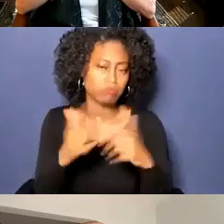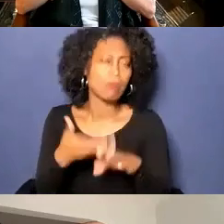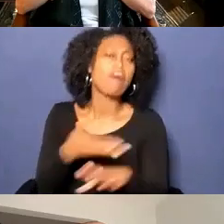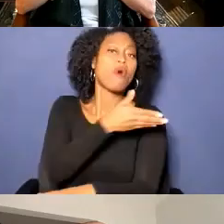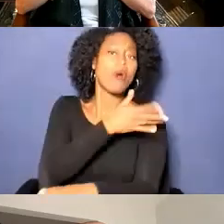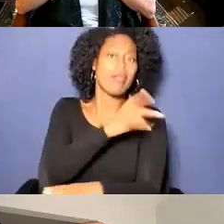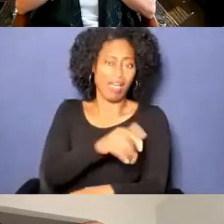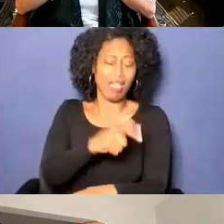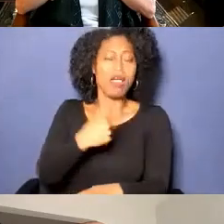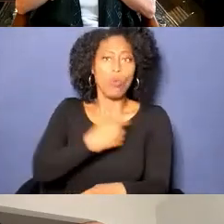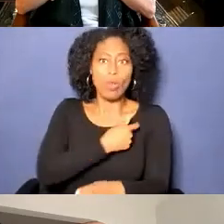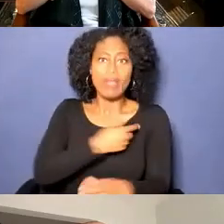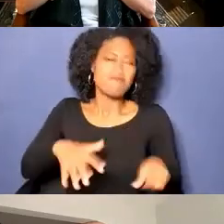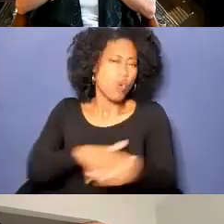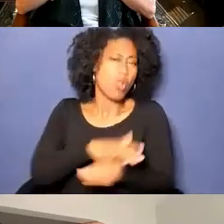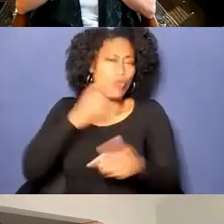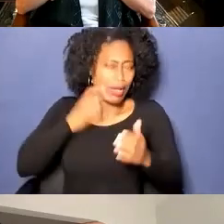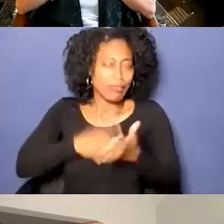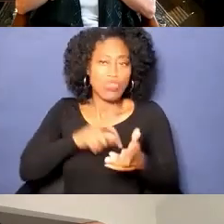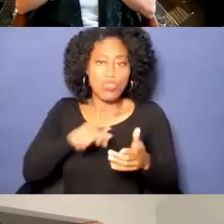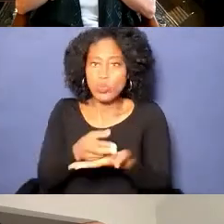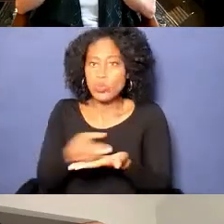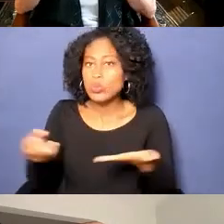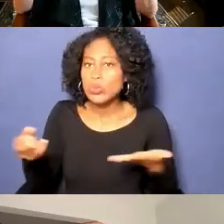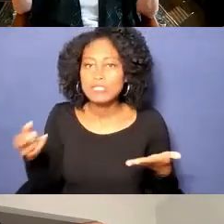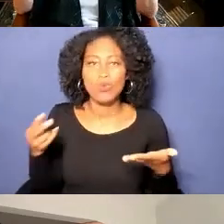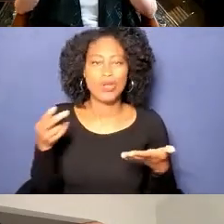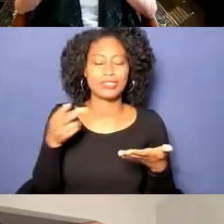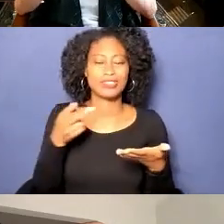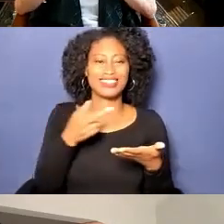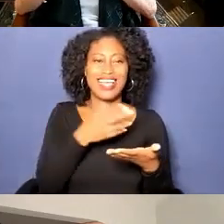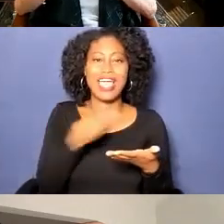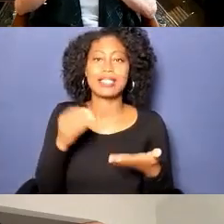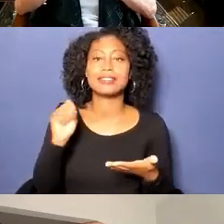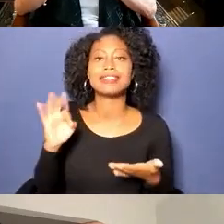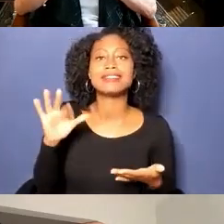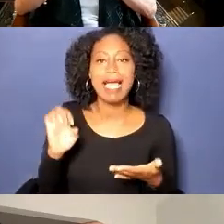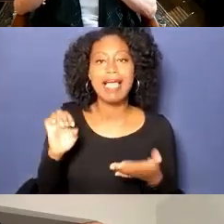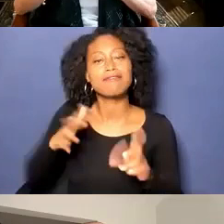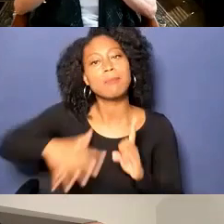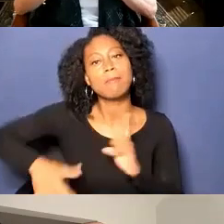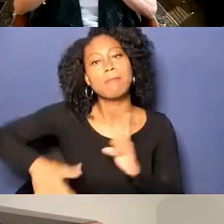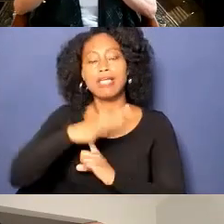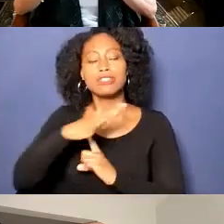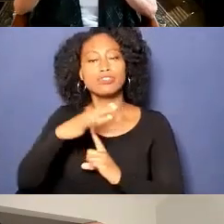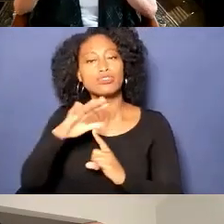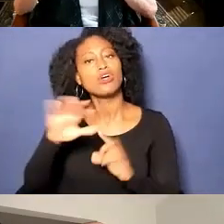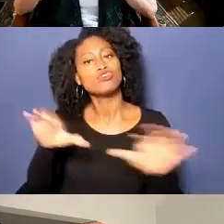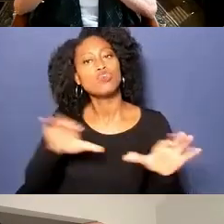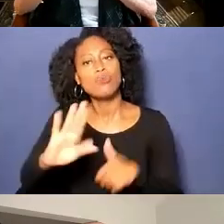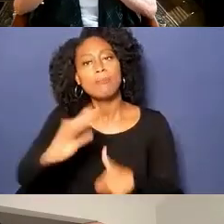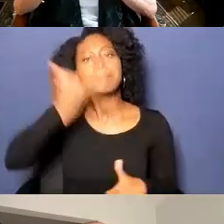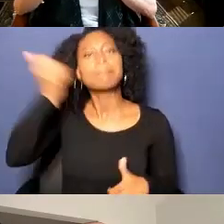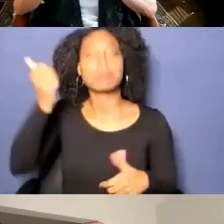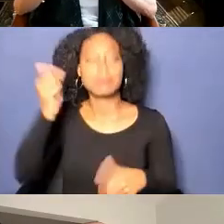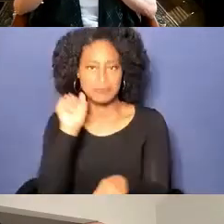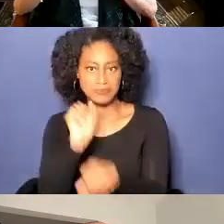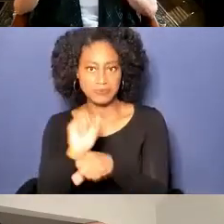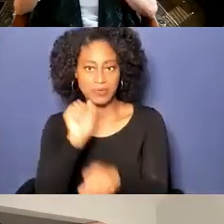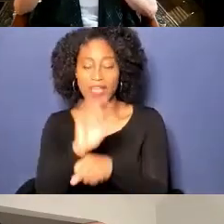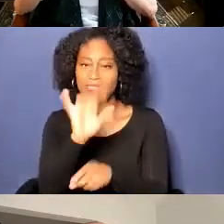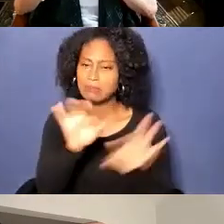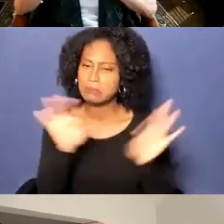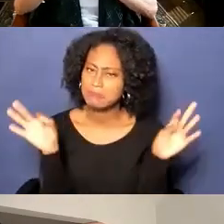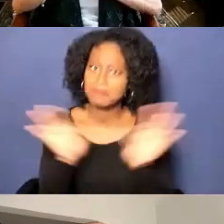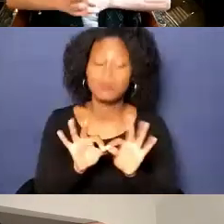we fully recognize that resources and safe space to do fine work is really requisite. So not